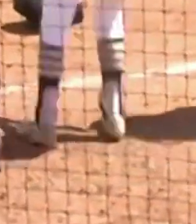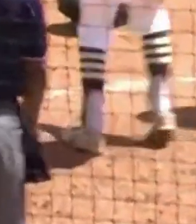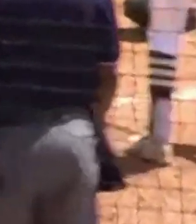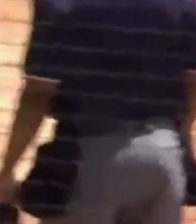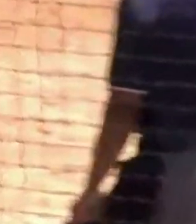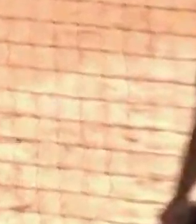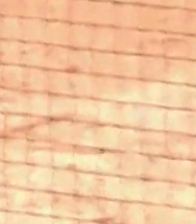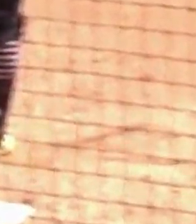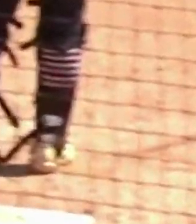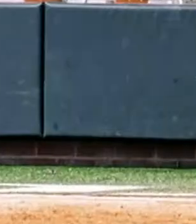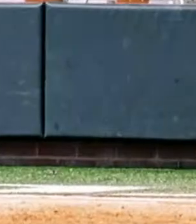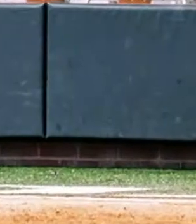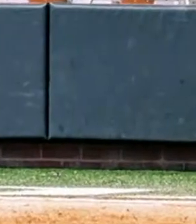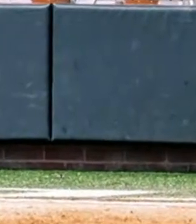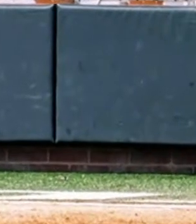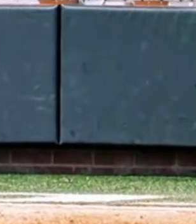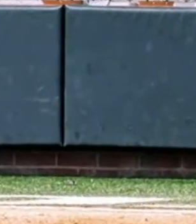on my